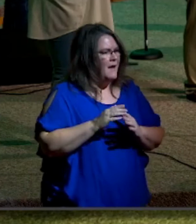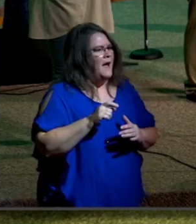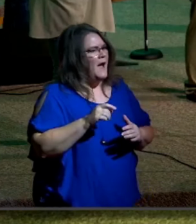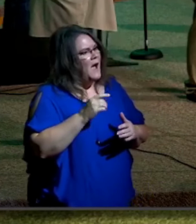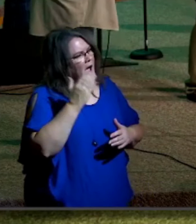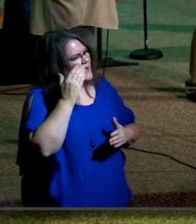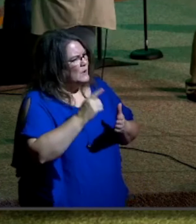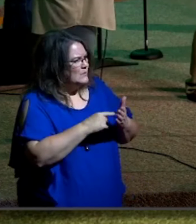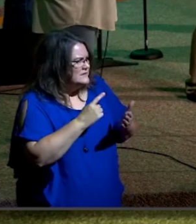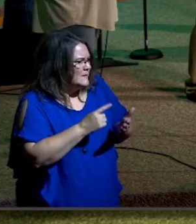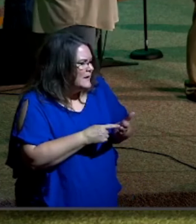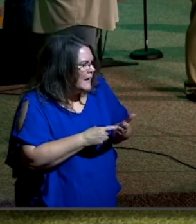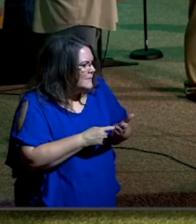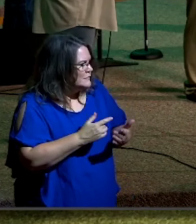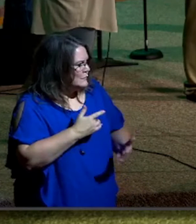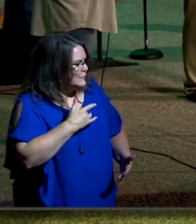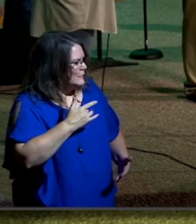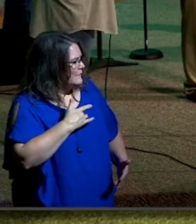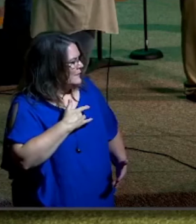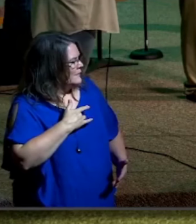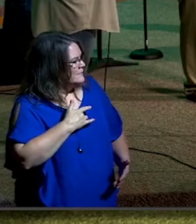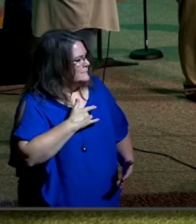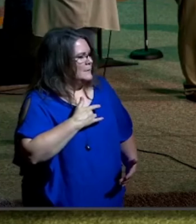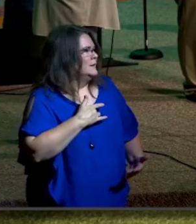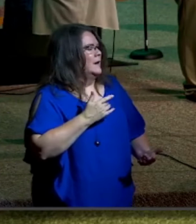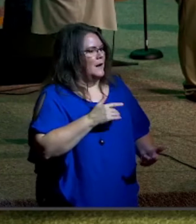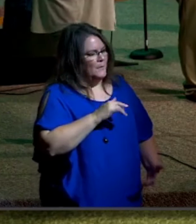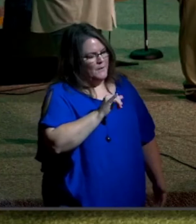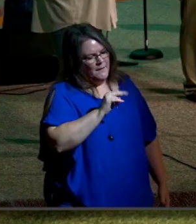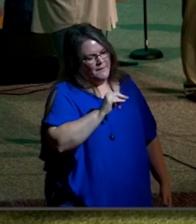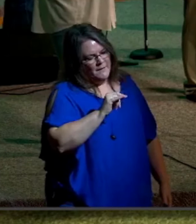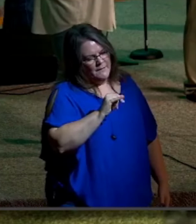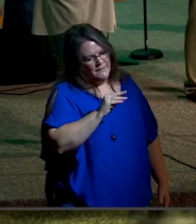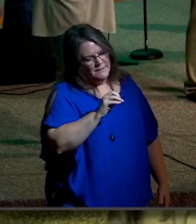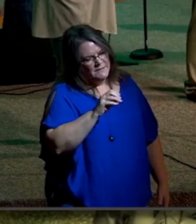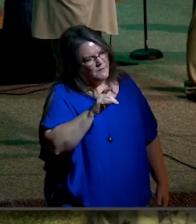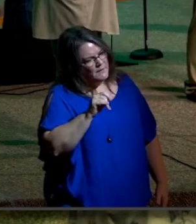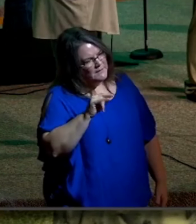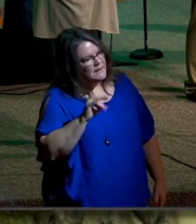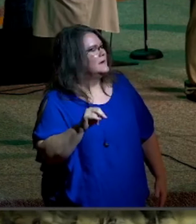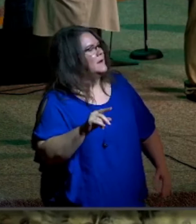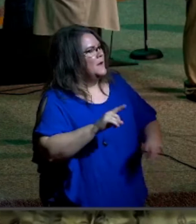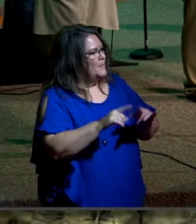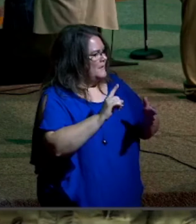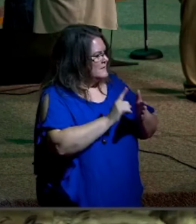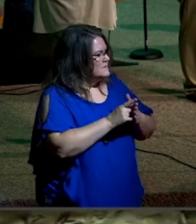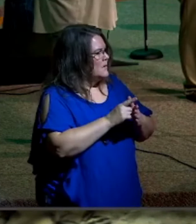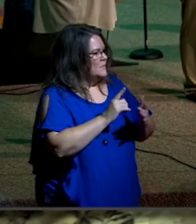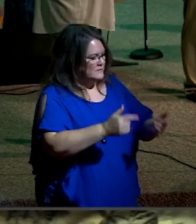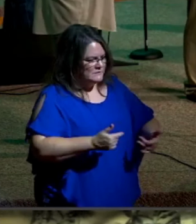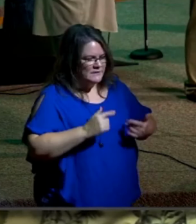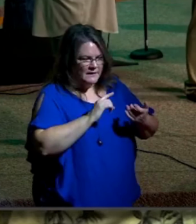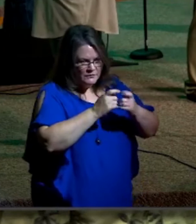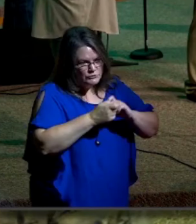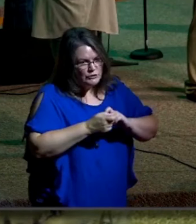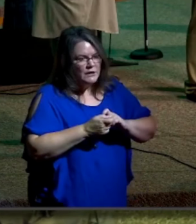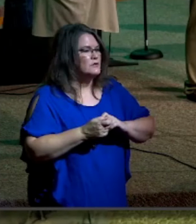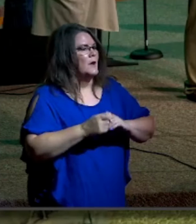intimidating. But you know what? These moments right here are life-changing. These moments are